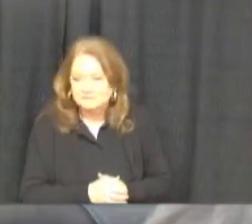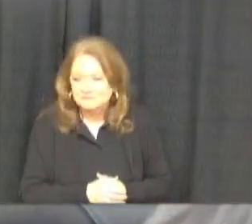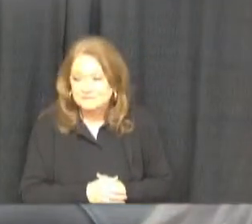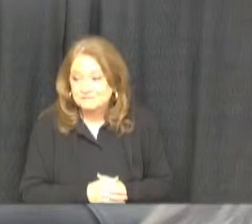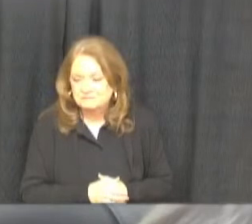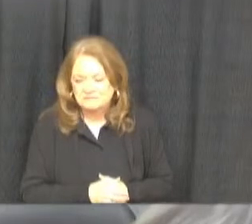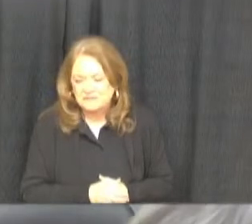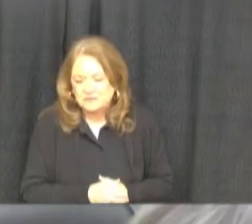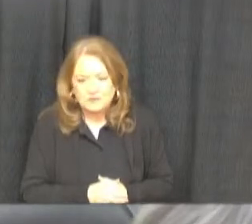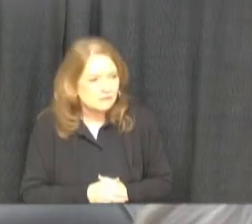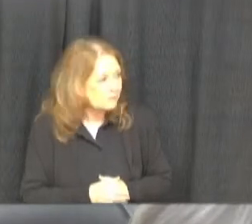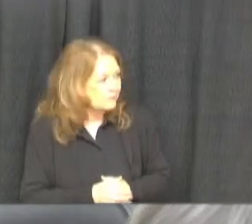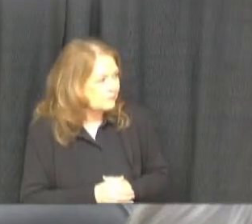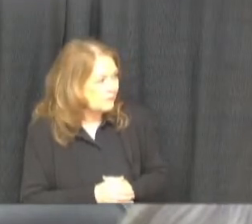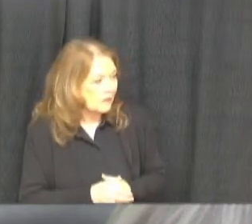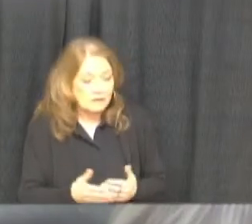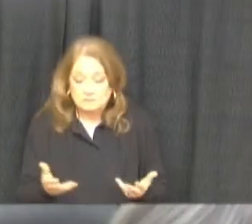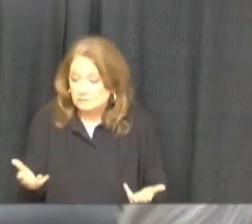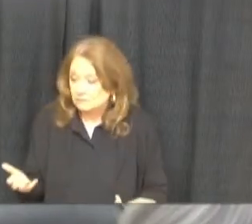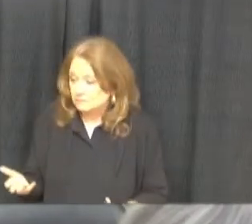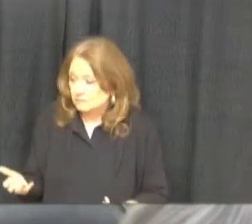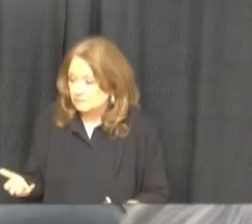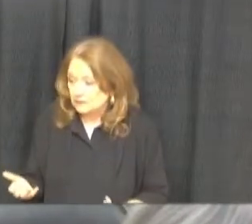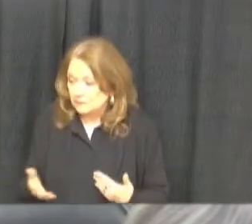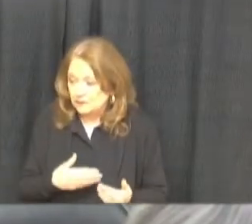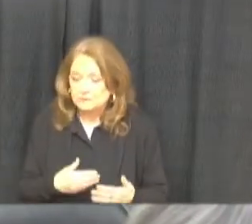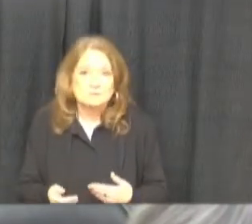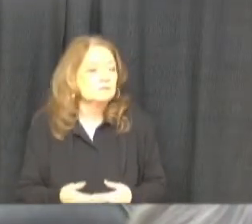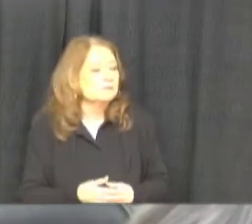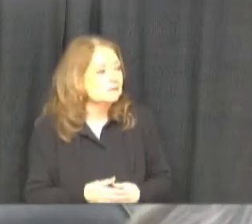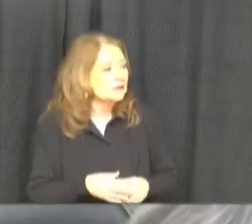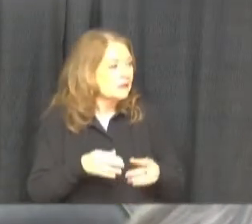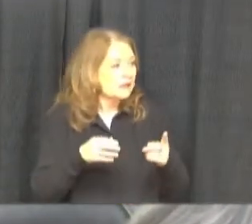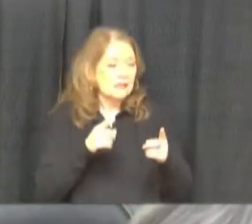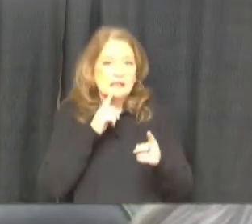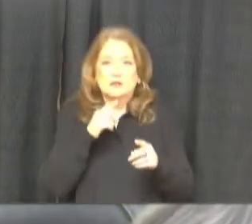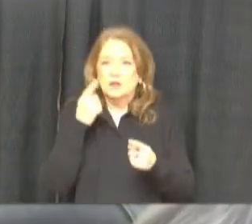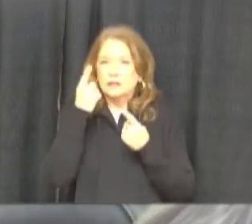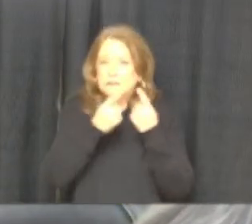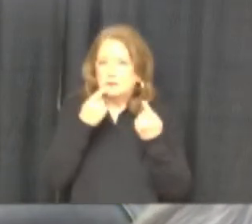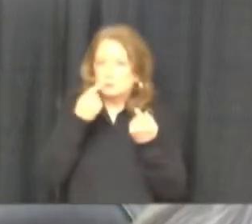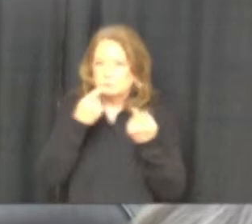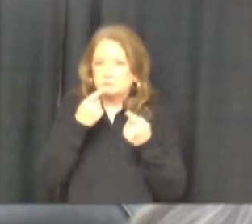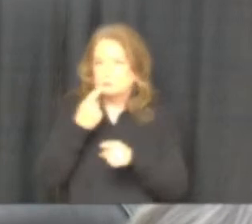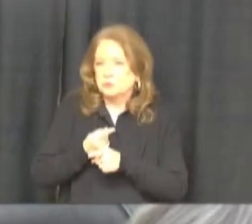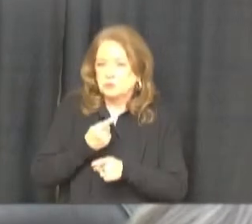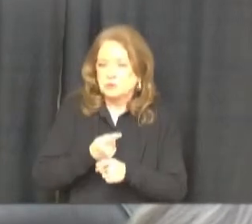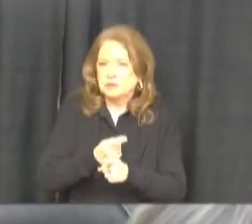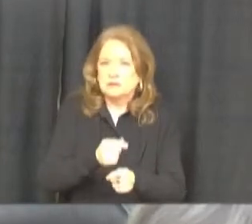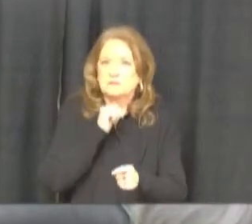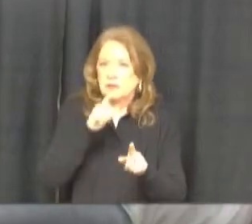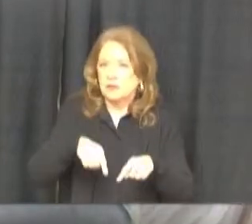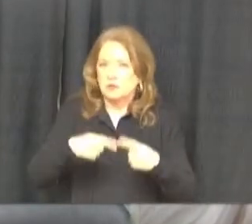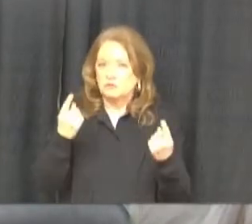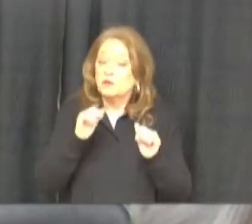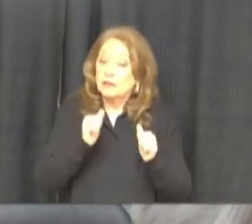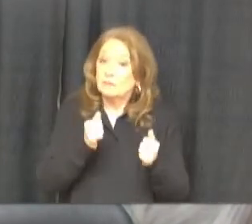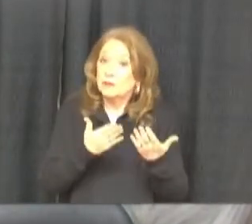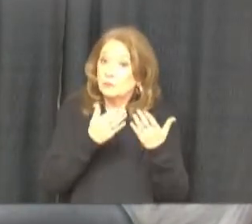All items in this portion of the agenda are considered to be routine and non-controversial by the council and may be approved by one